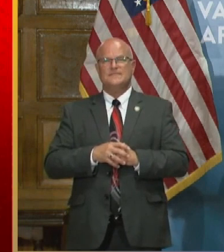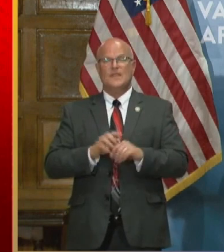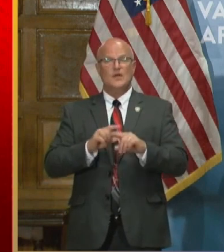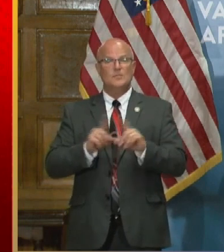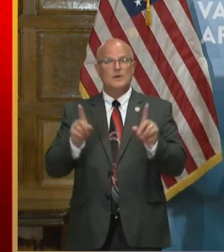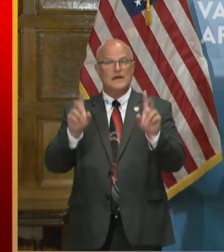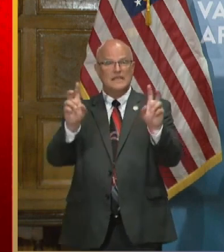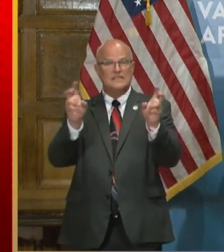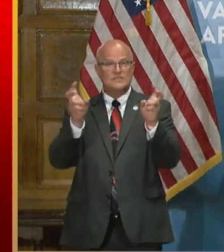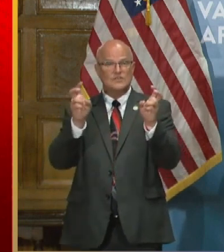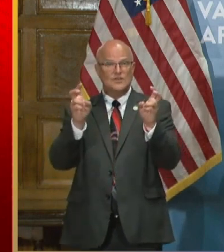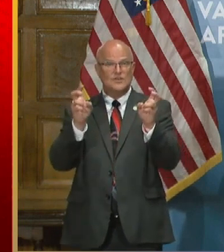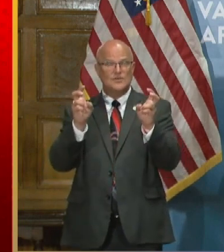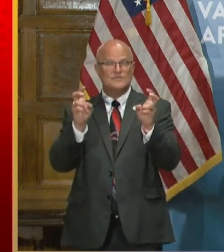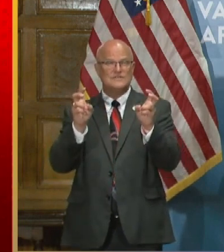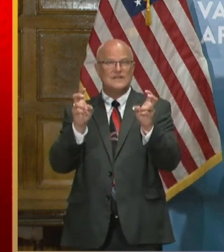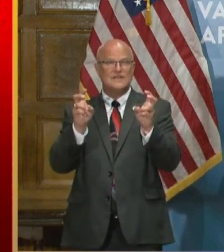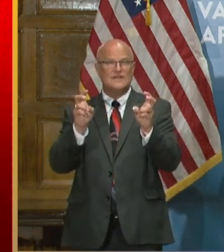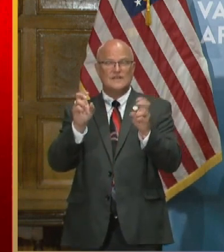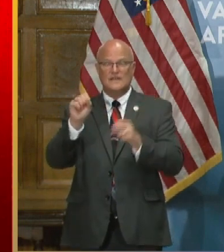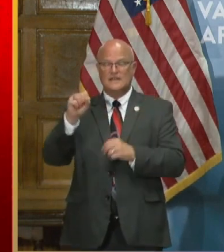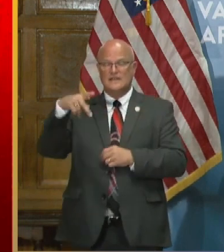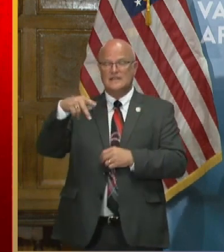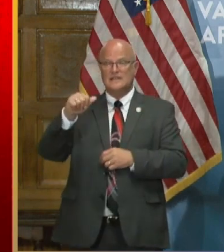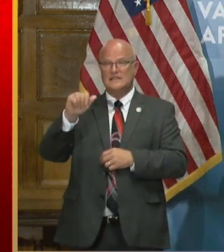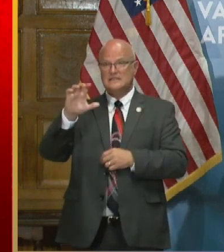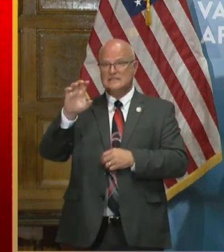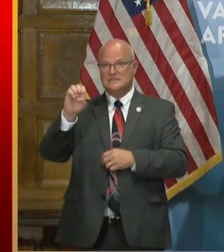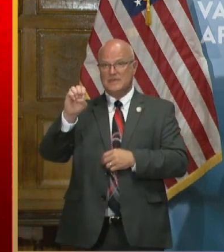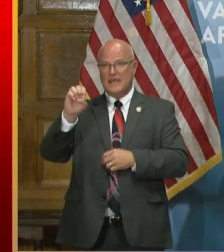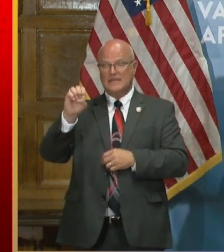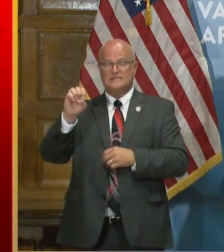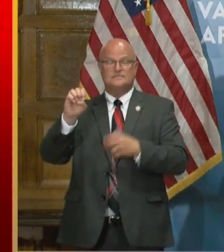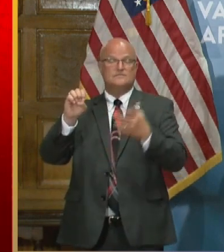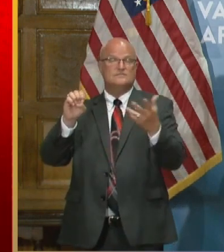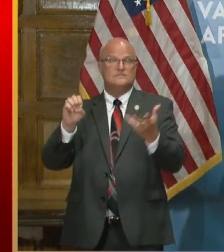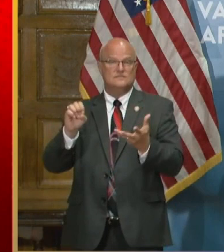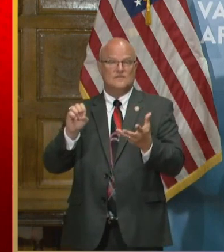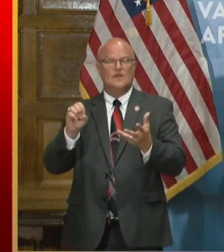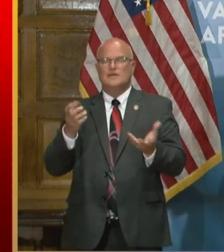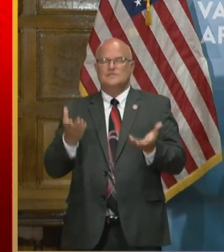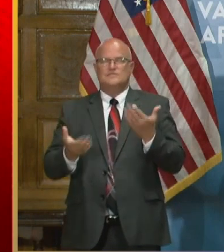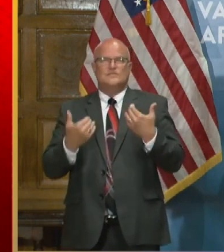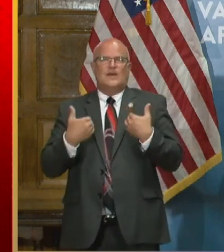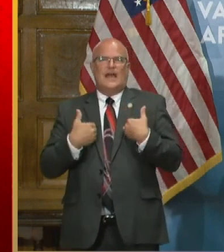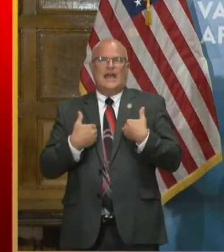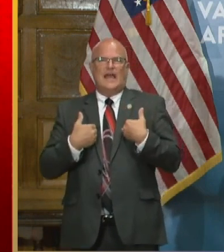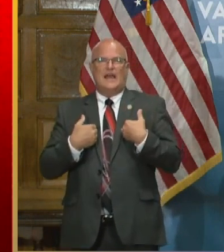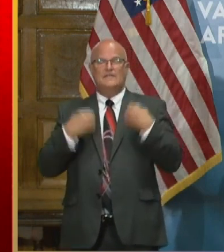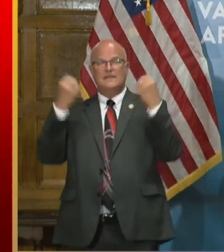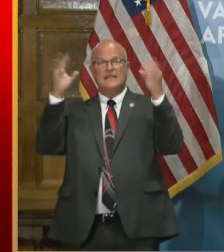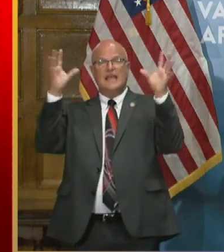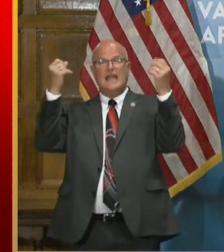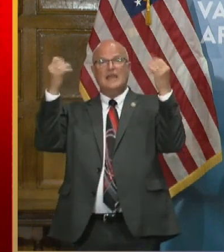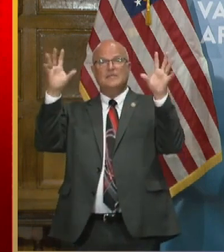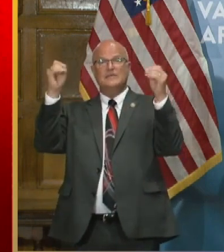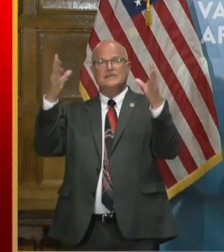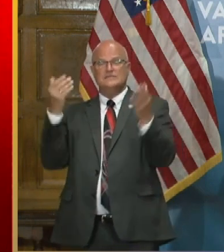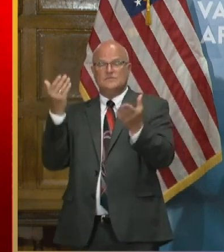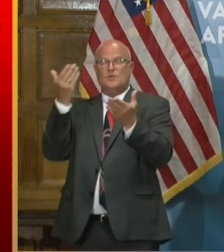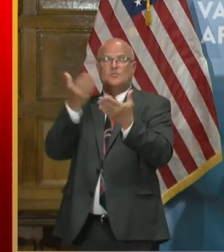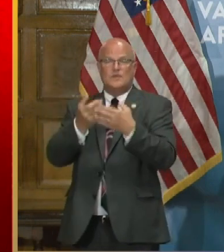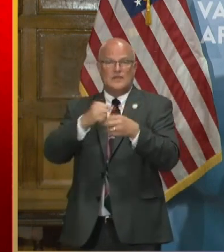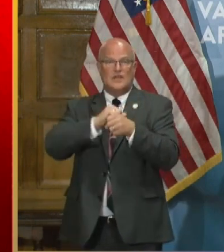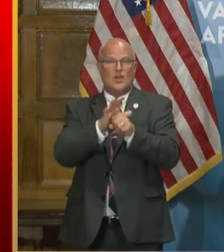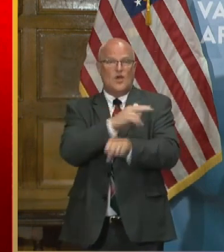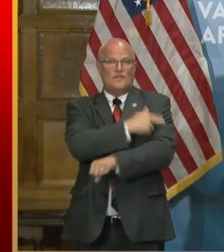But in terms of the space, what happens is that you'll have an ambulance that will bring a